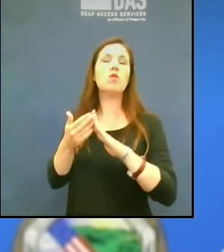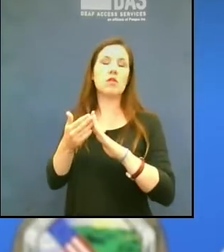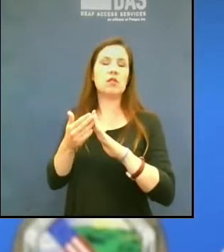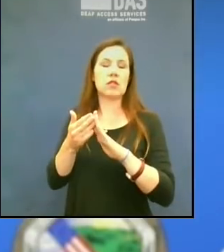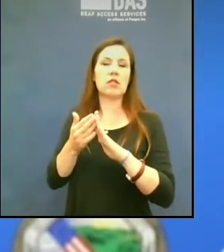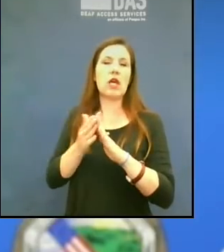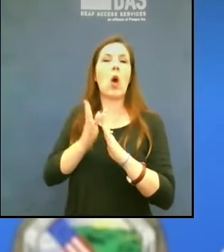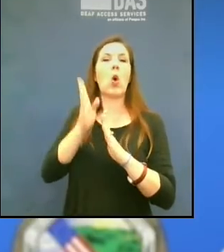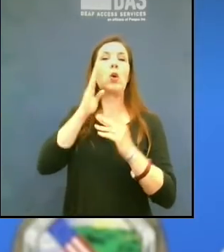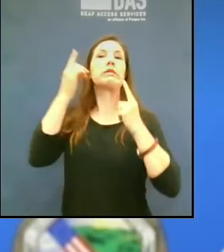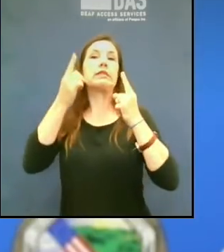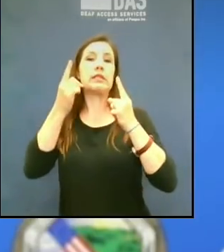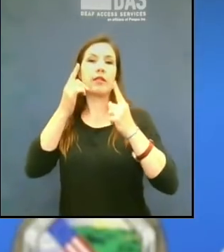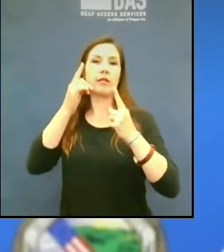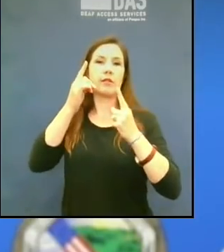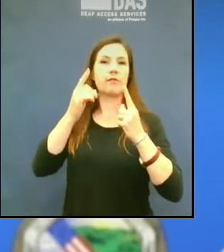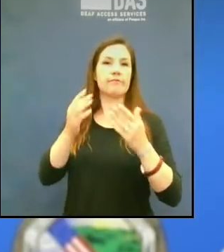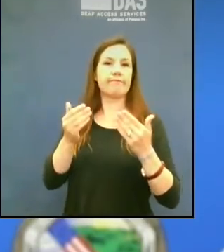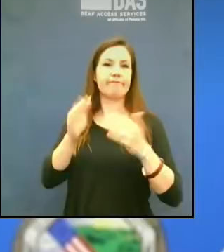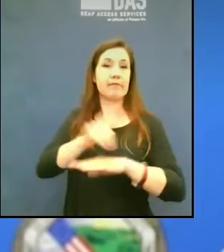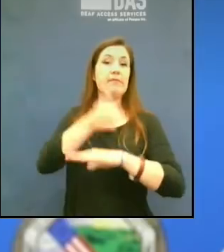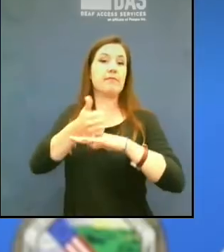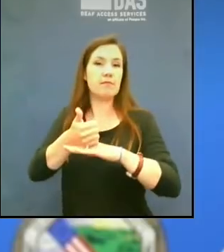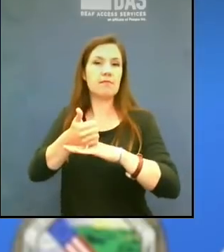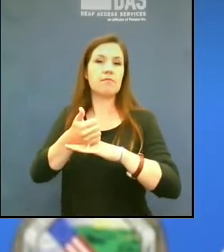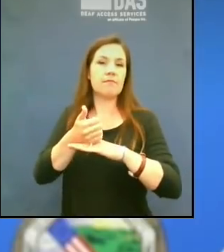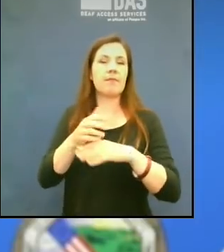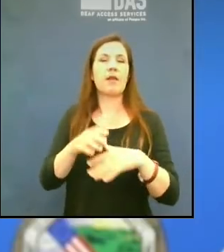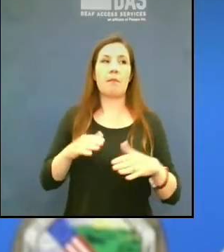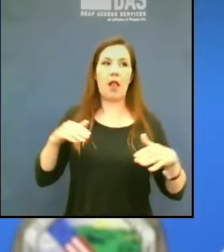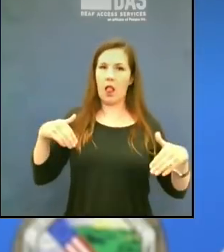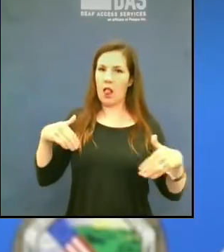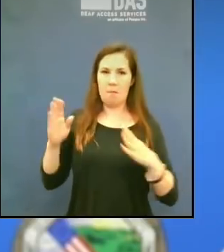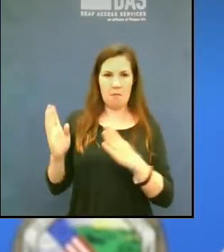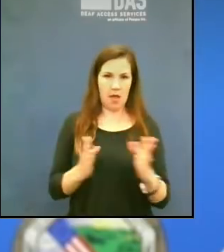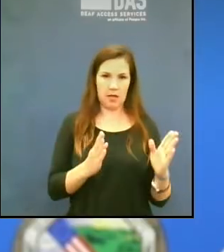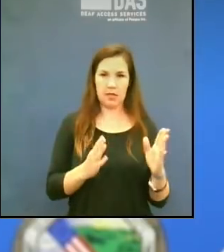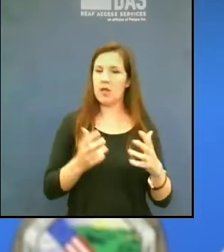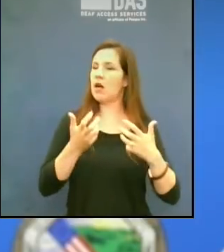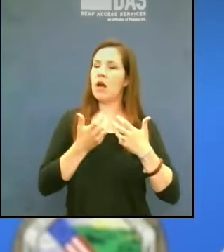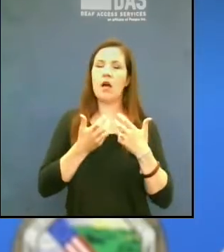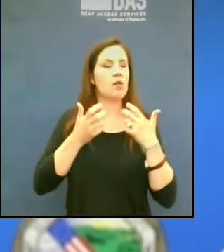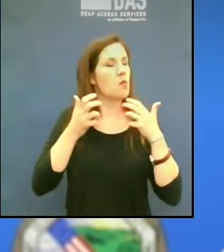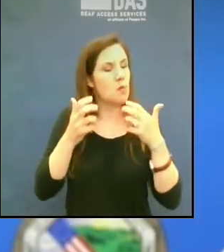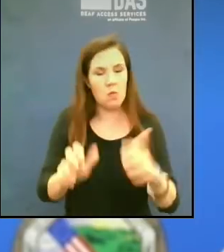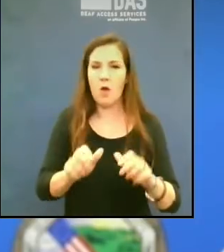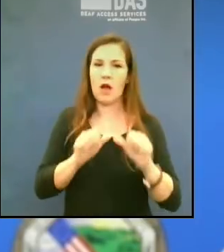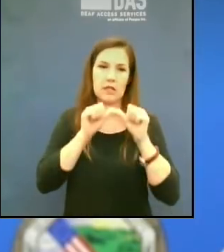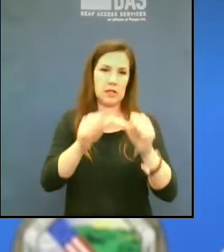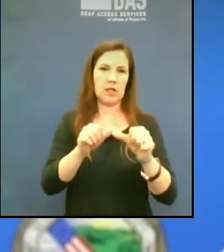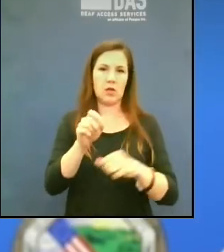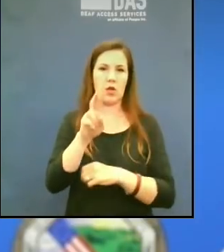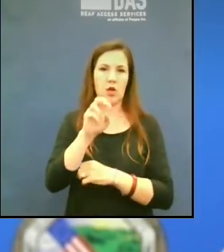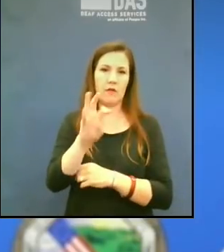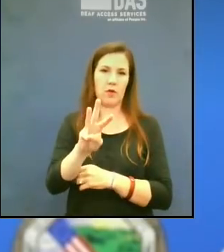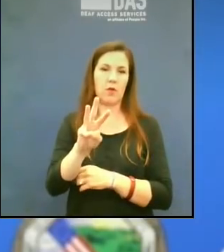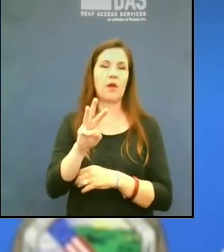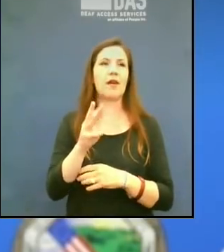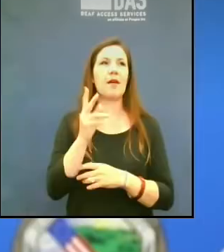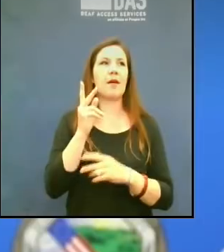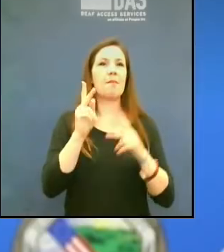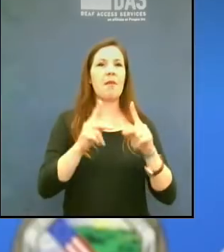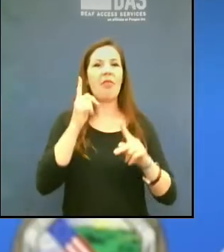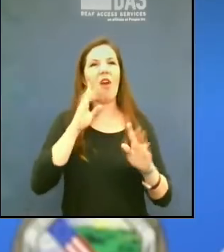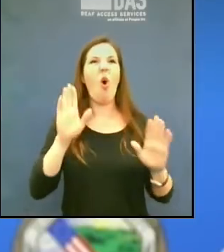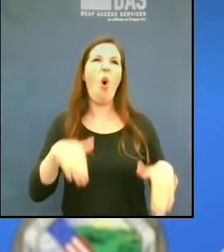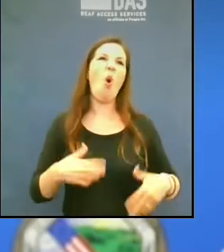would consider implementing a curfew, but I do not have one planned. I have no interest in continuing curfews. A lot of people think this is something we